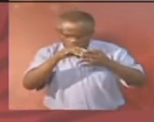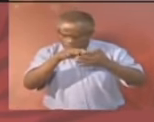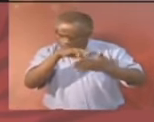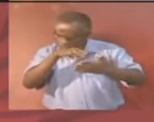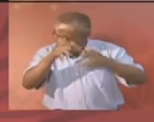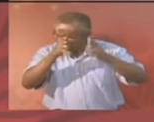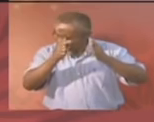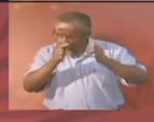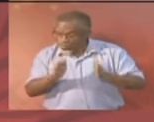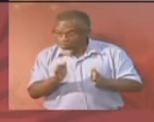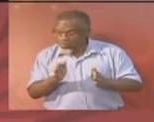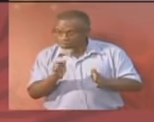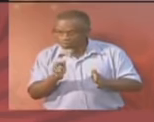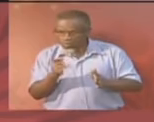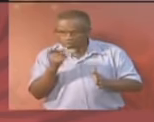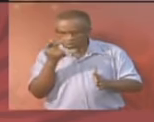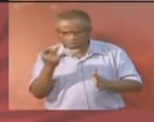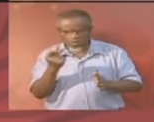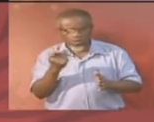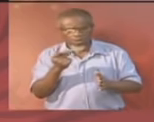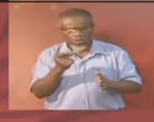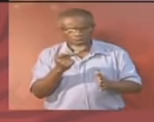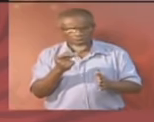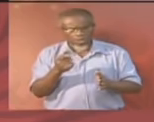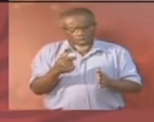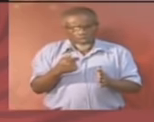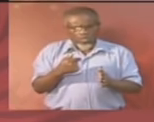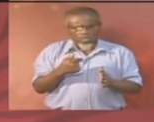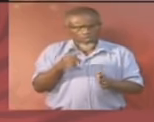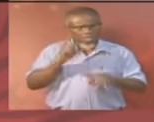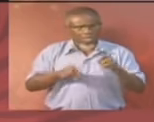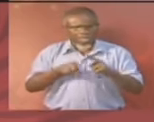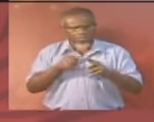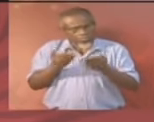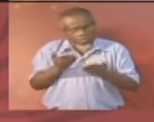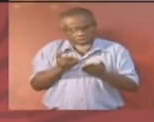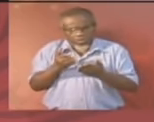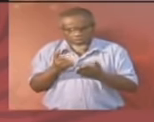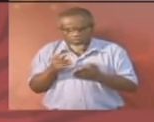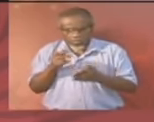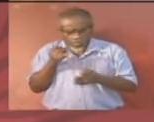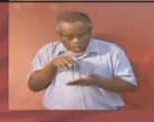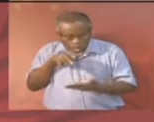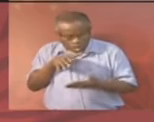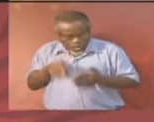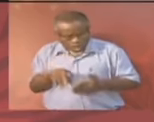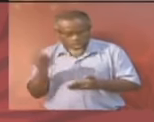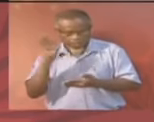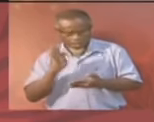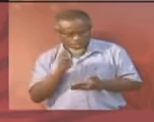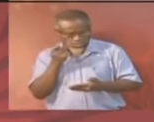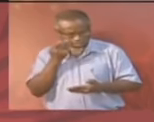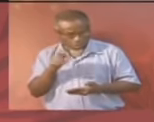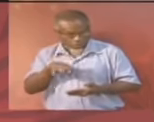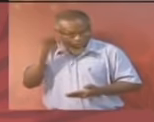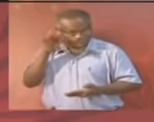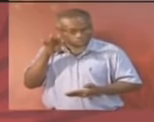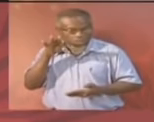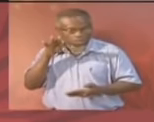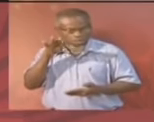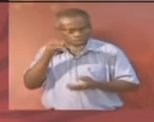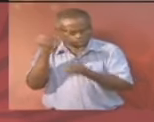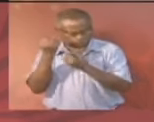that their results were not generalizable to other settings, so it's still uncertainty about the extent to which P1 is more